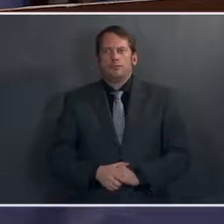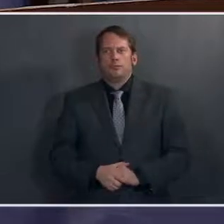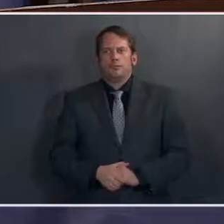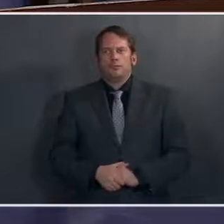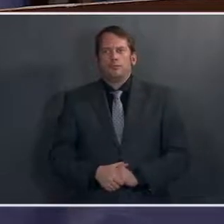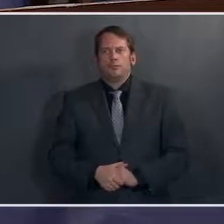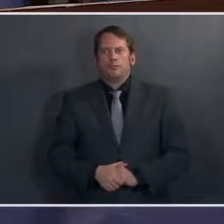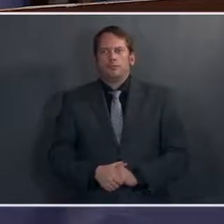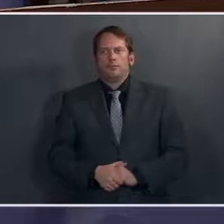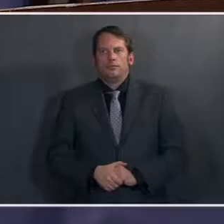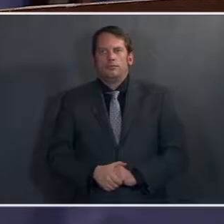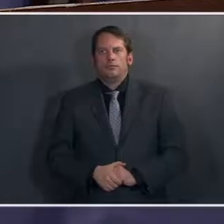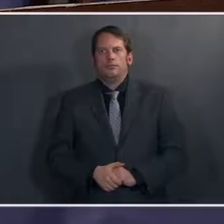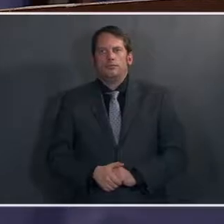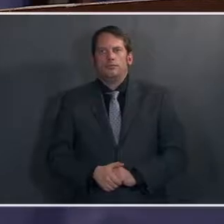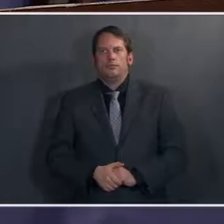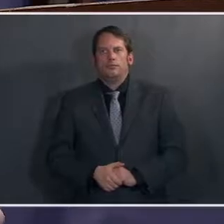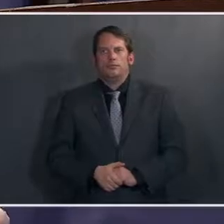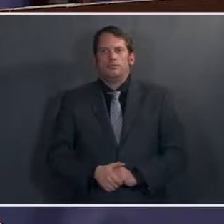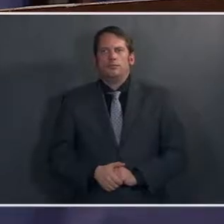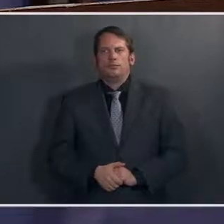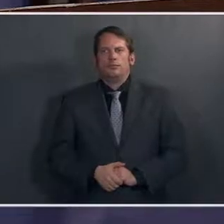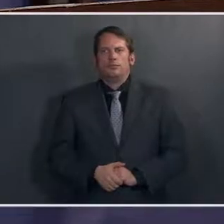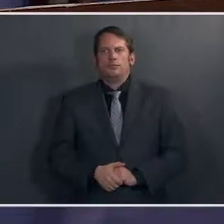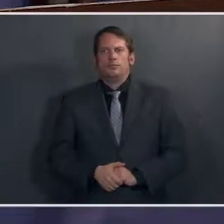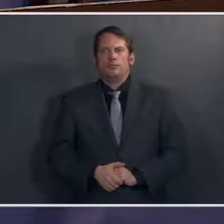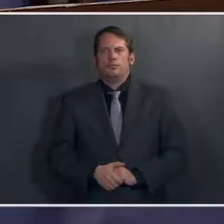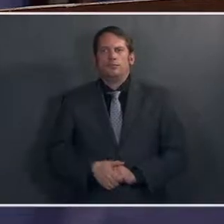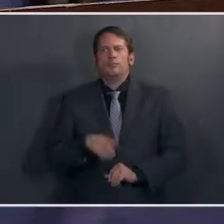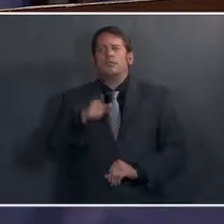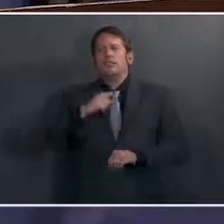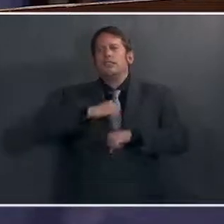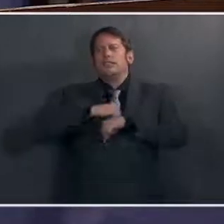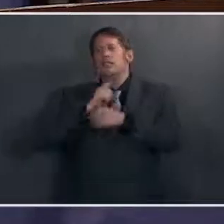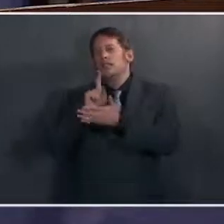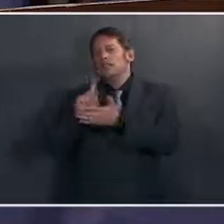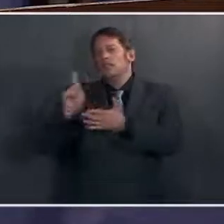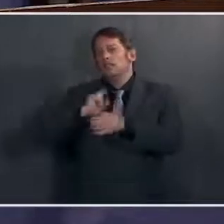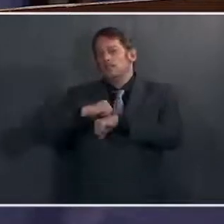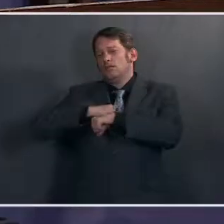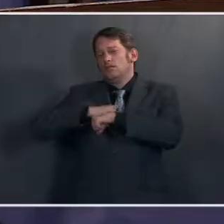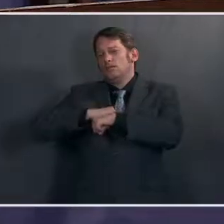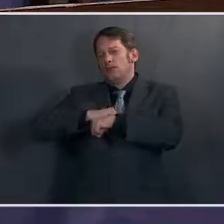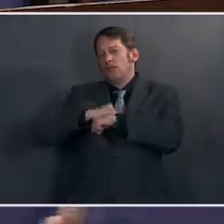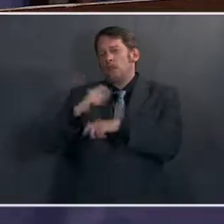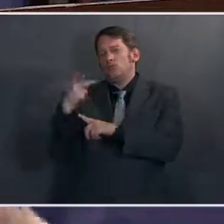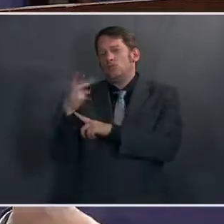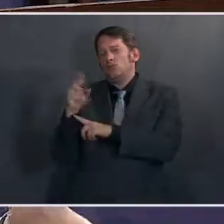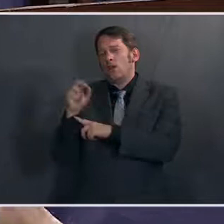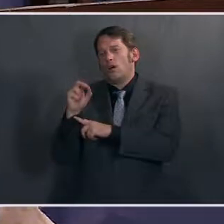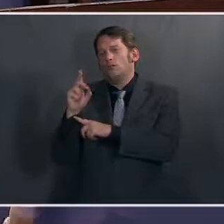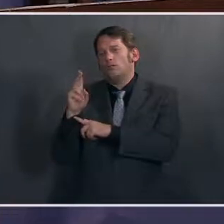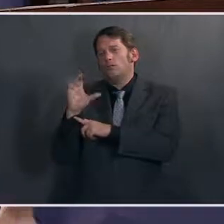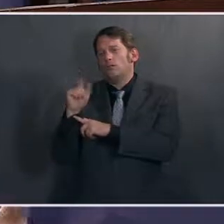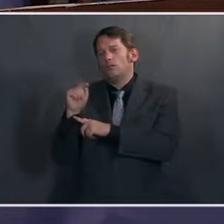Act. I know you've said all options are on the table, you guys are working through, and that it has been launched